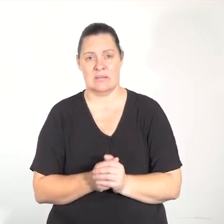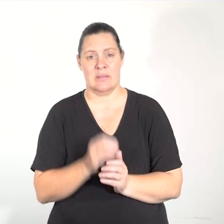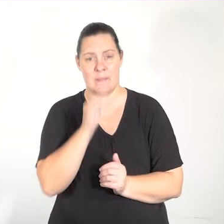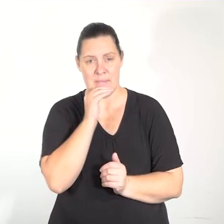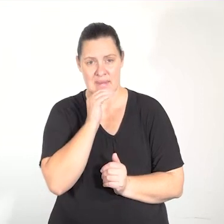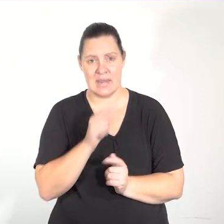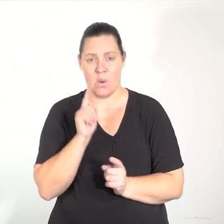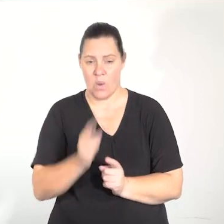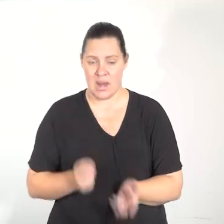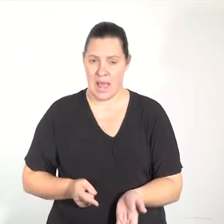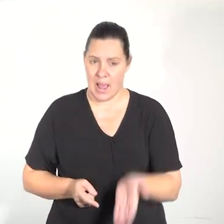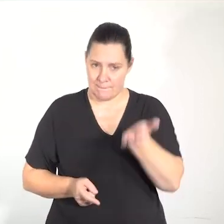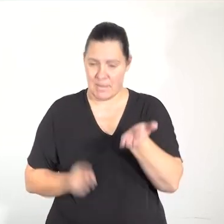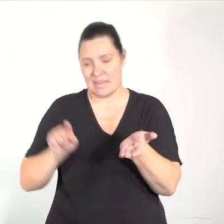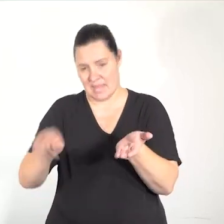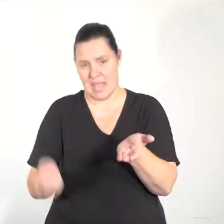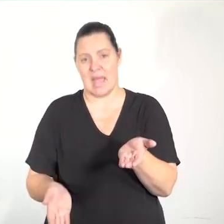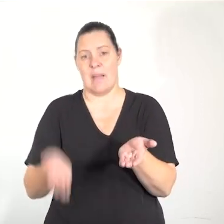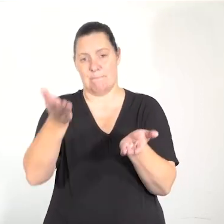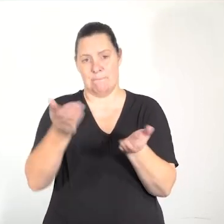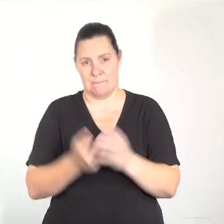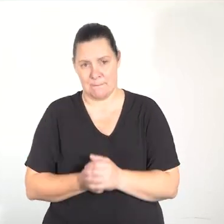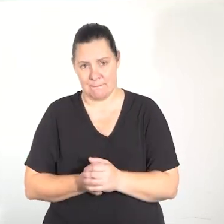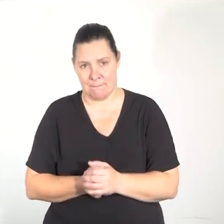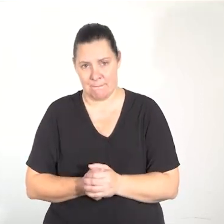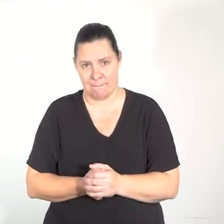Directly proportional means when the one quantity increases,